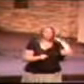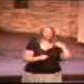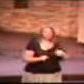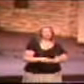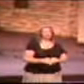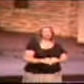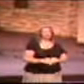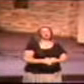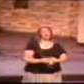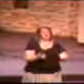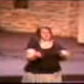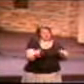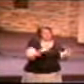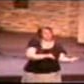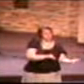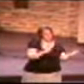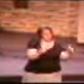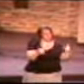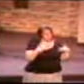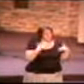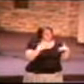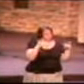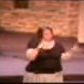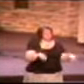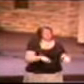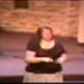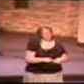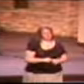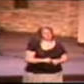we would baptize a young person